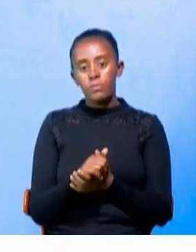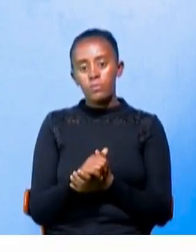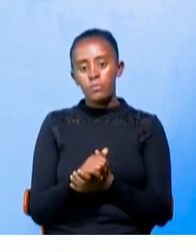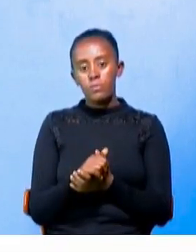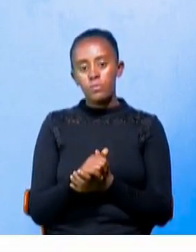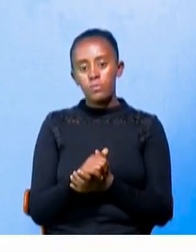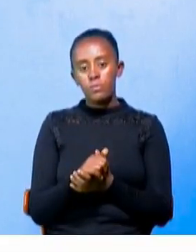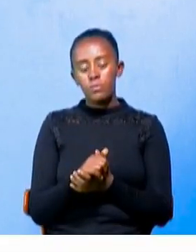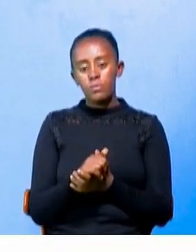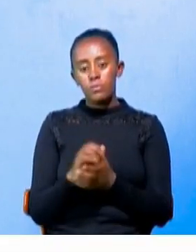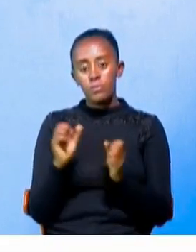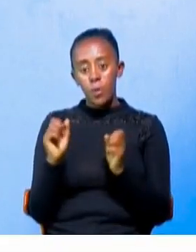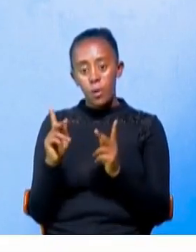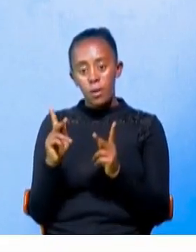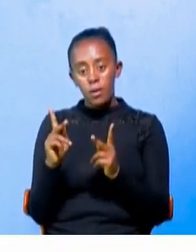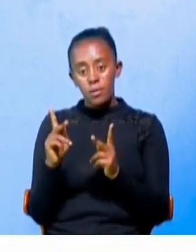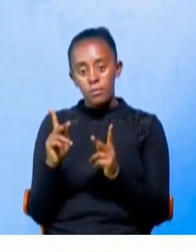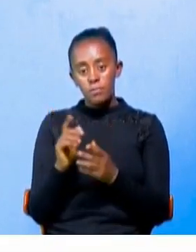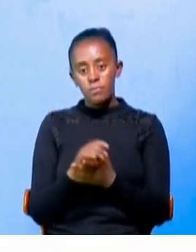okay.